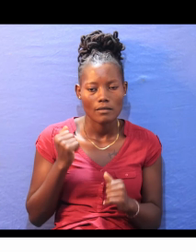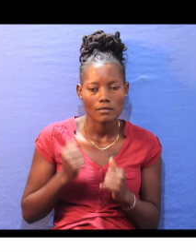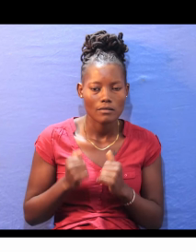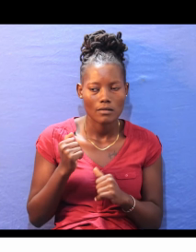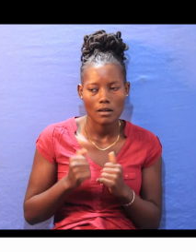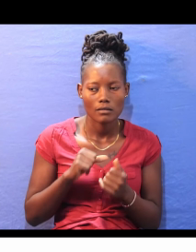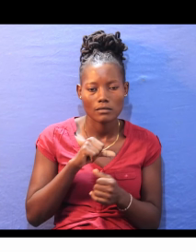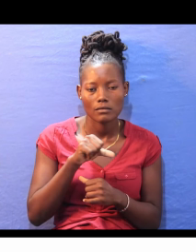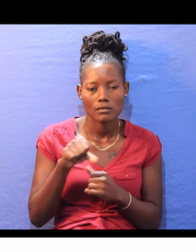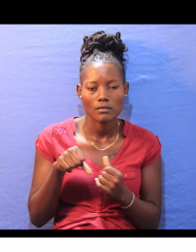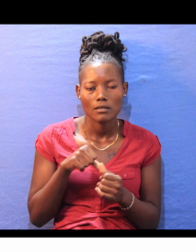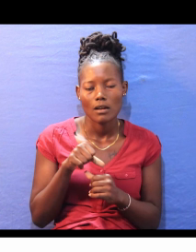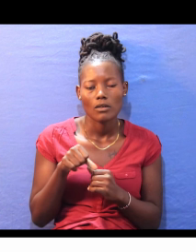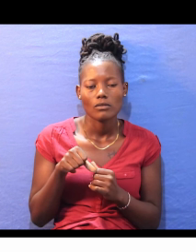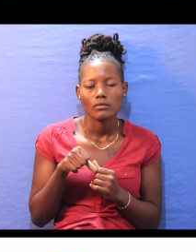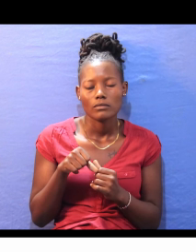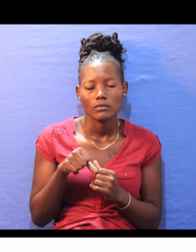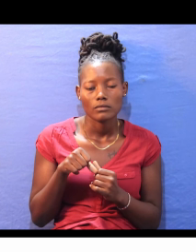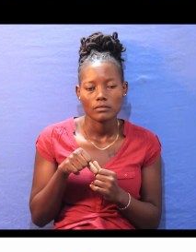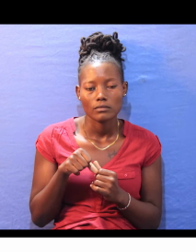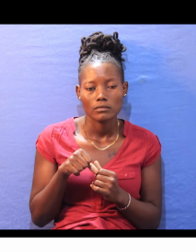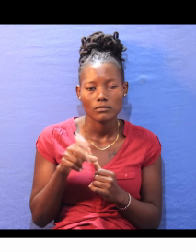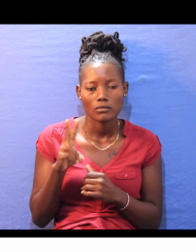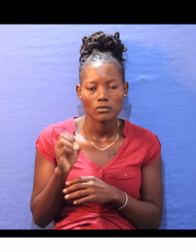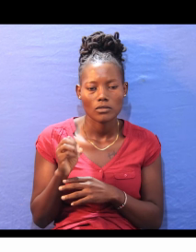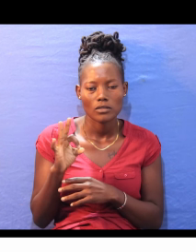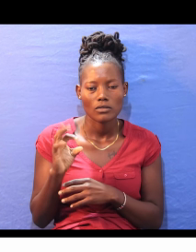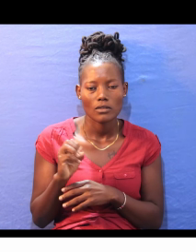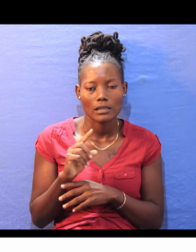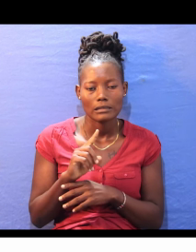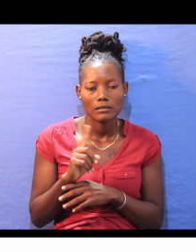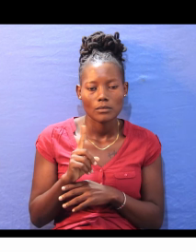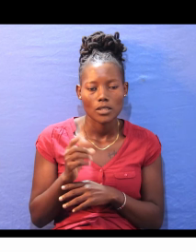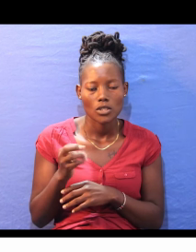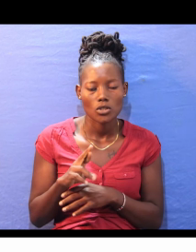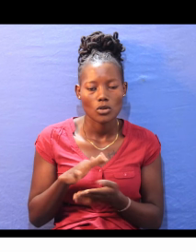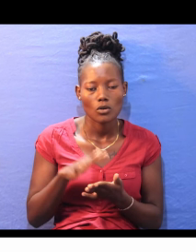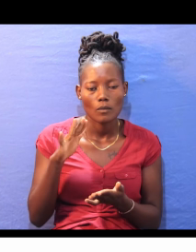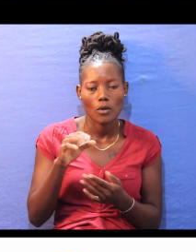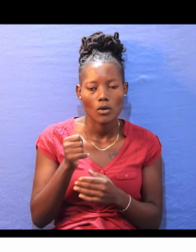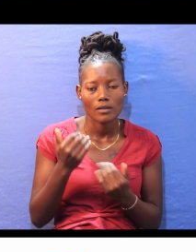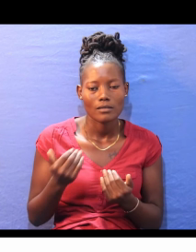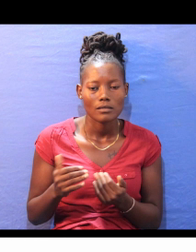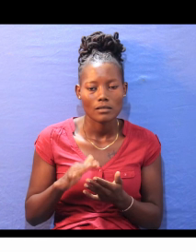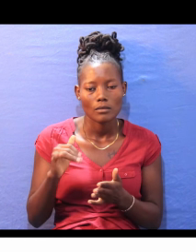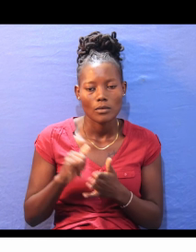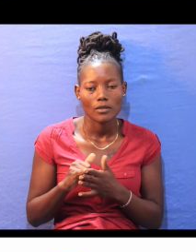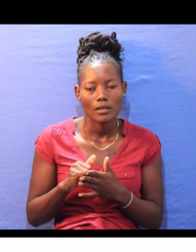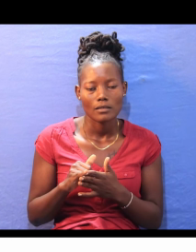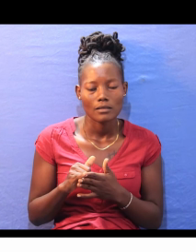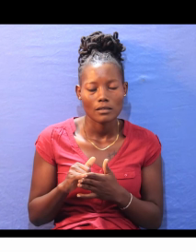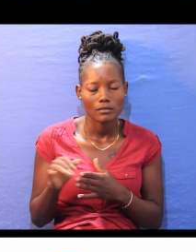row, play soccer for 20 to 30 minutes or more. Anything where we can get them moving